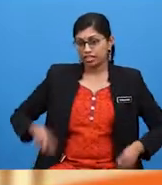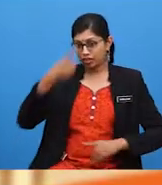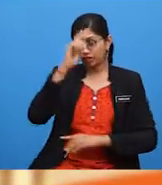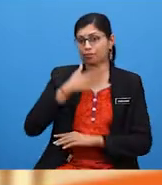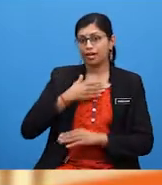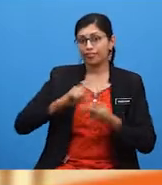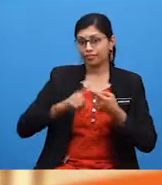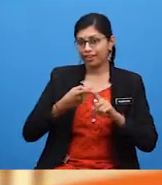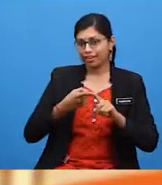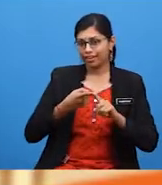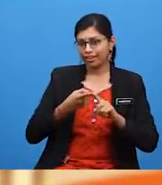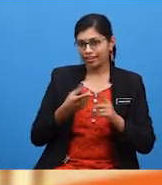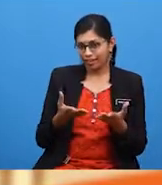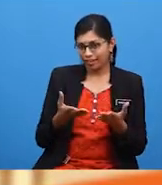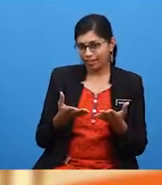agreed with my choice too.